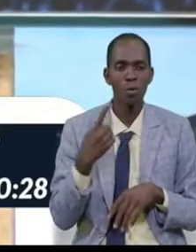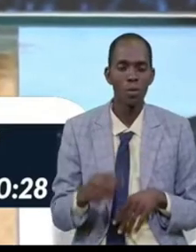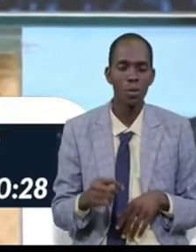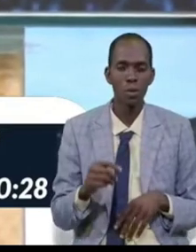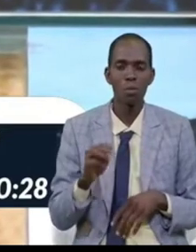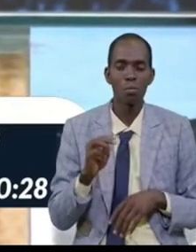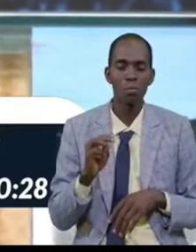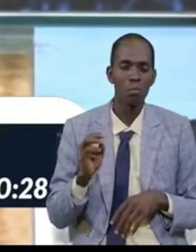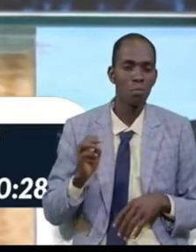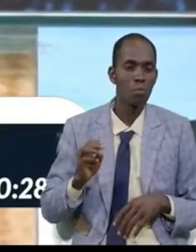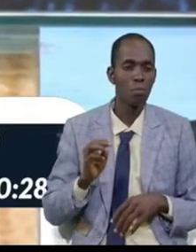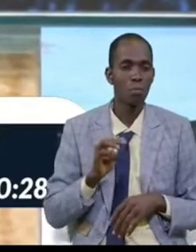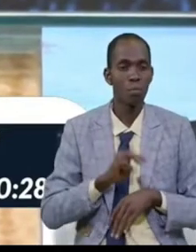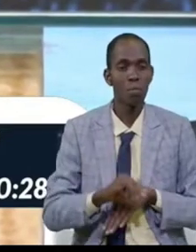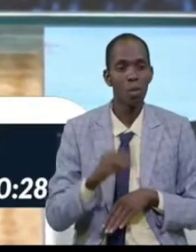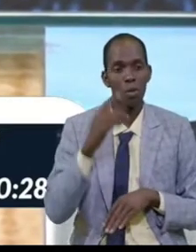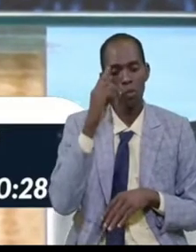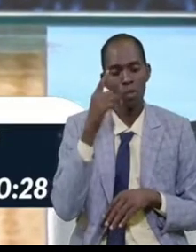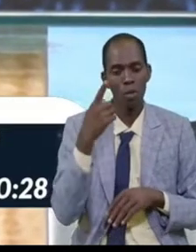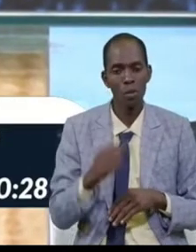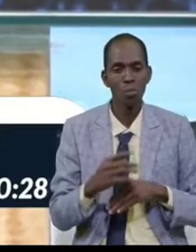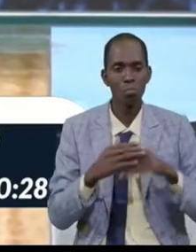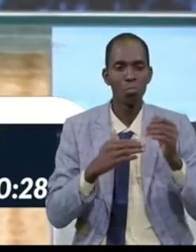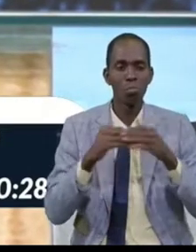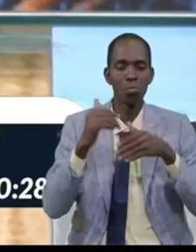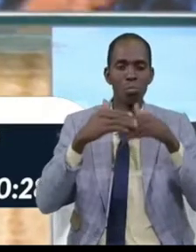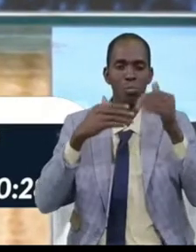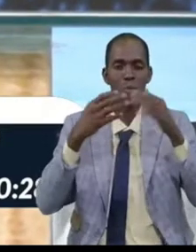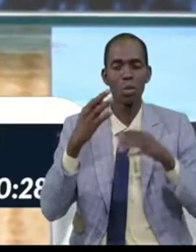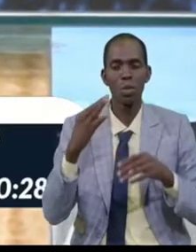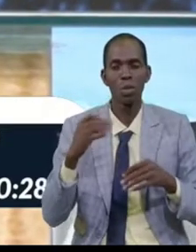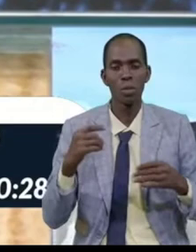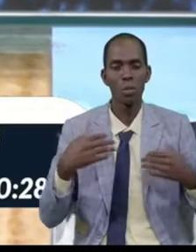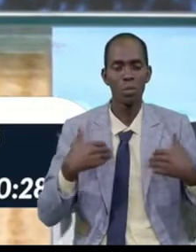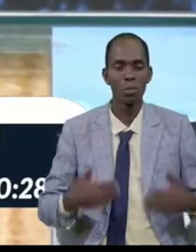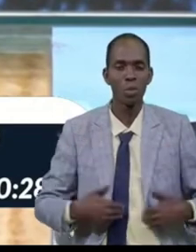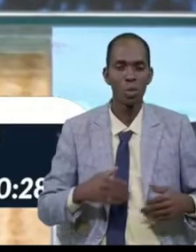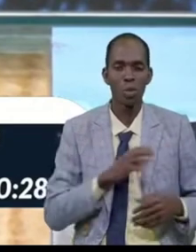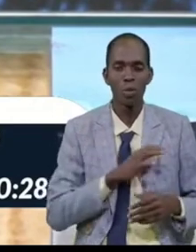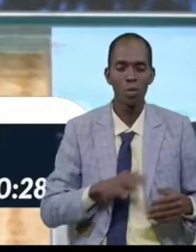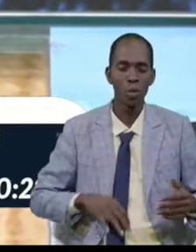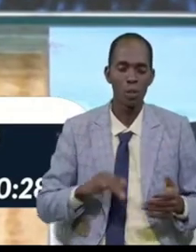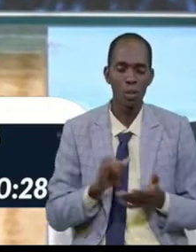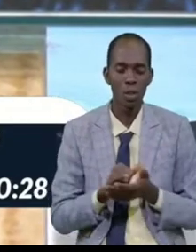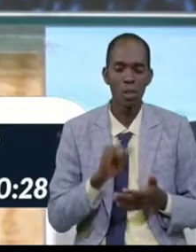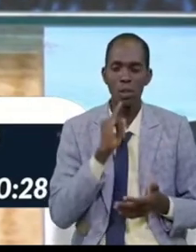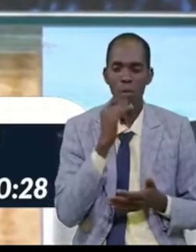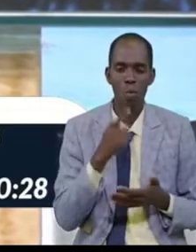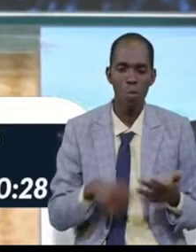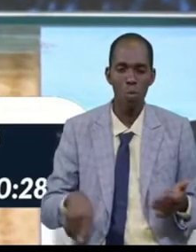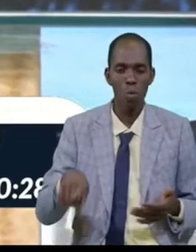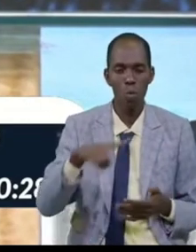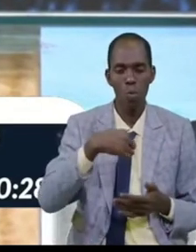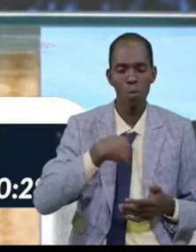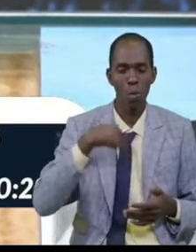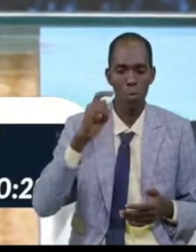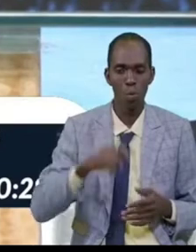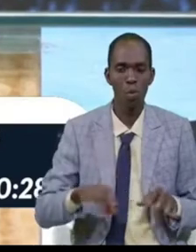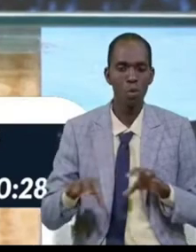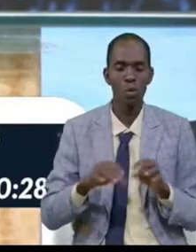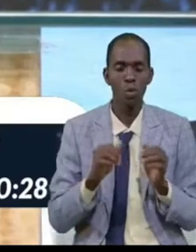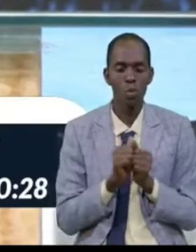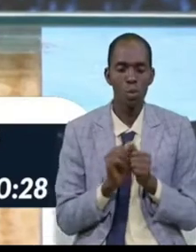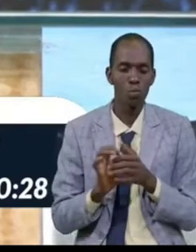the edifying of the body of Christ. That's what we all do. With united